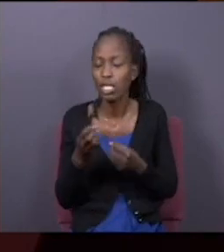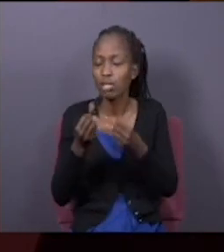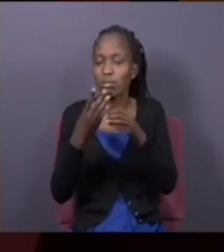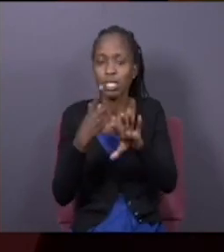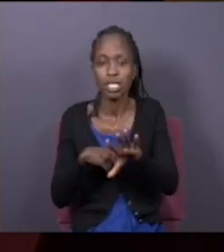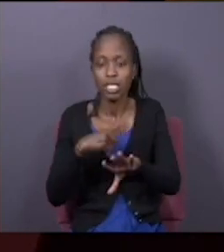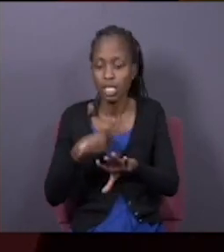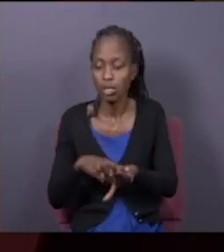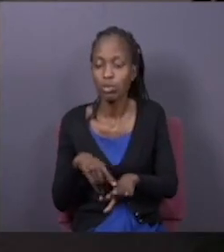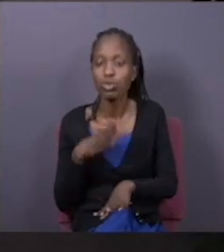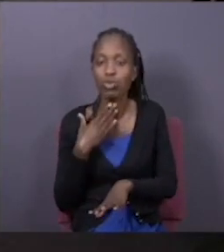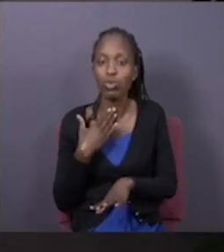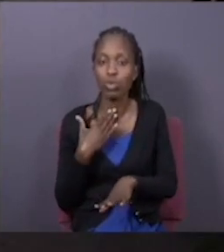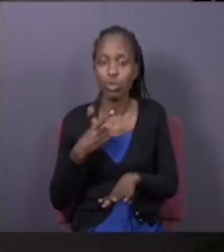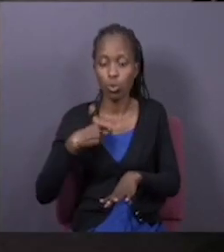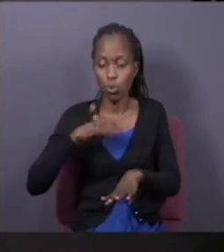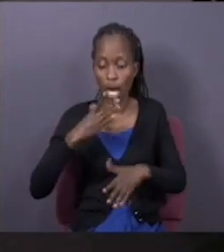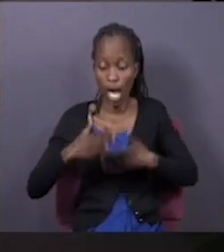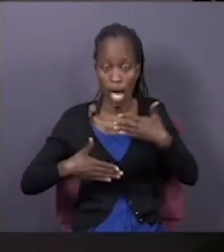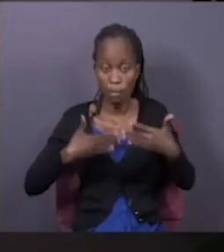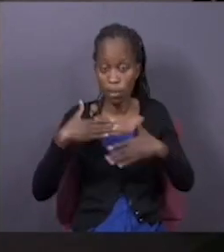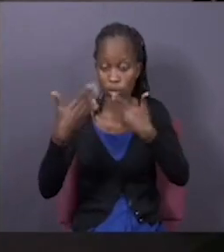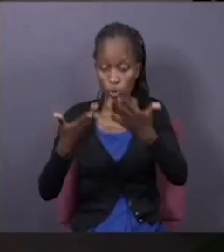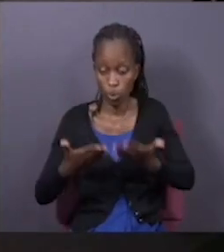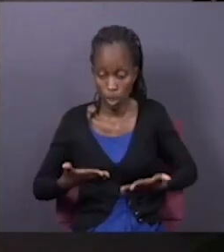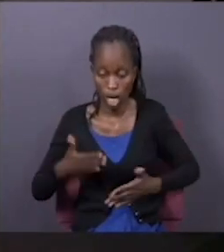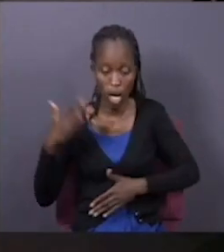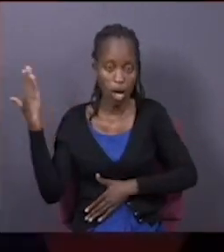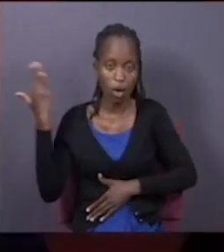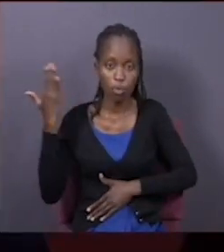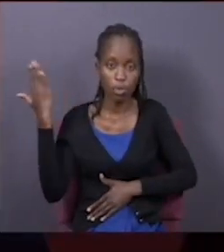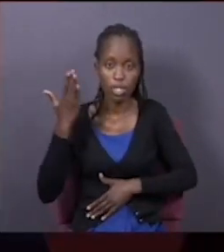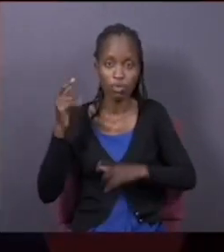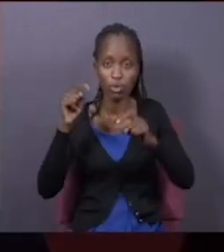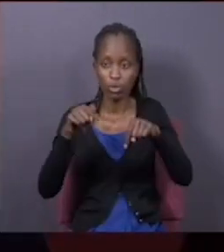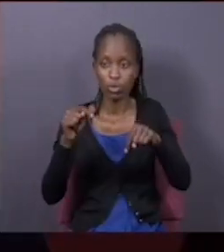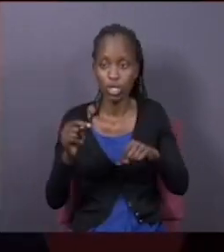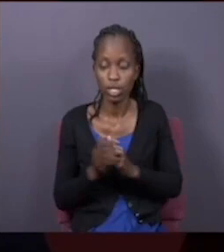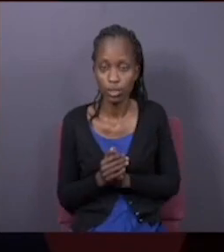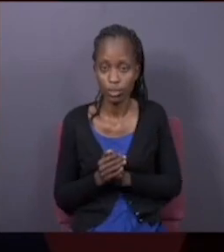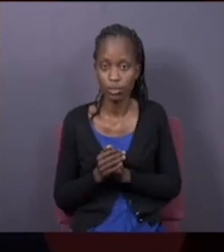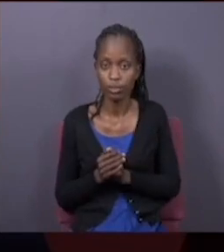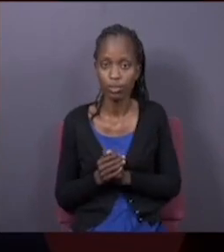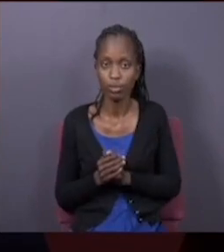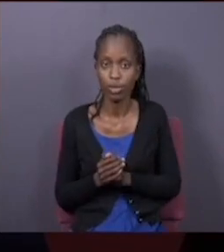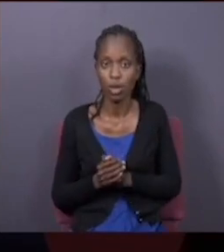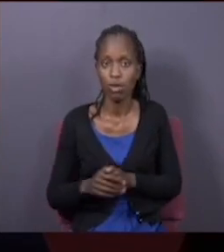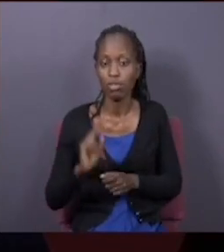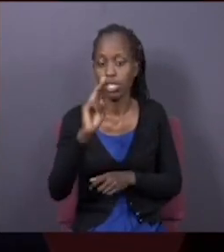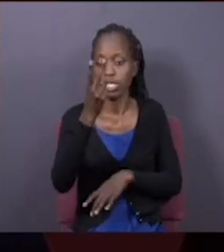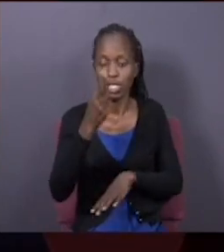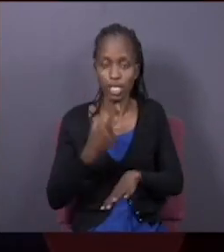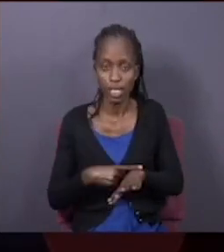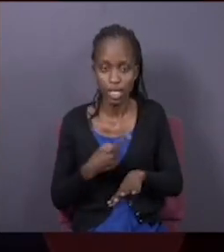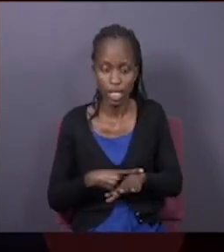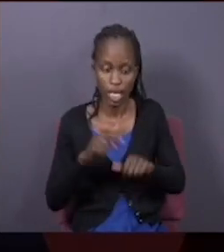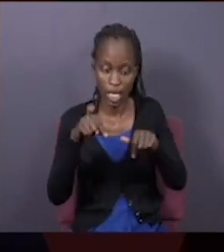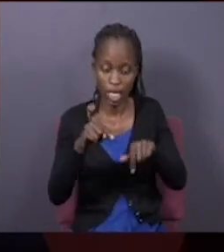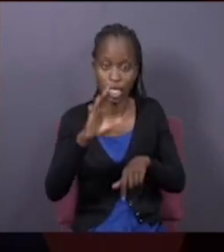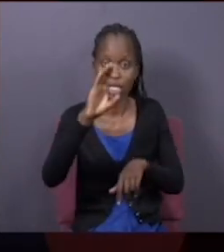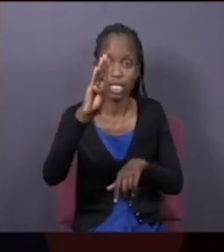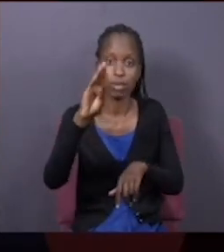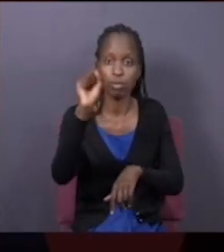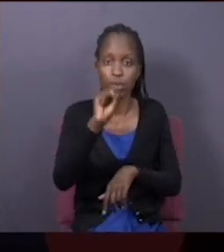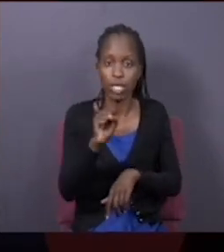today's worship service. We are delighted to welcome our speaker for today, actually for the second time on